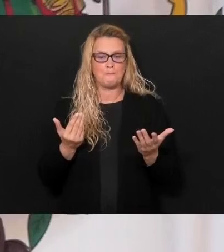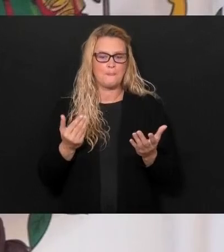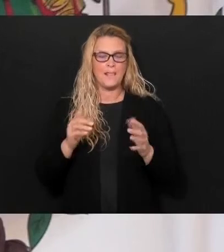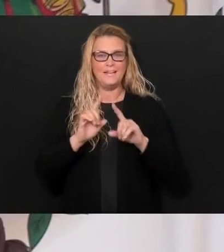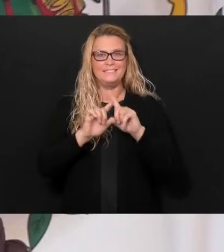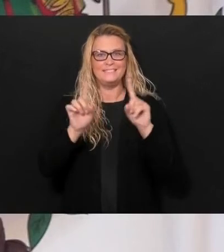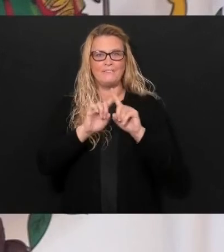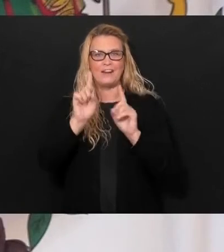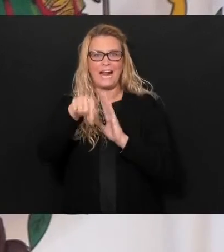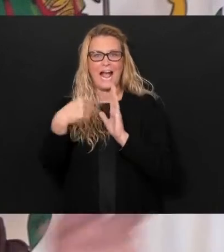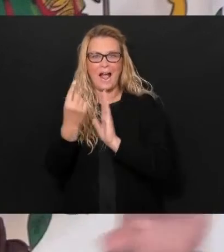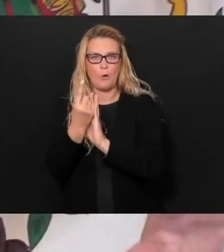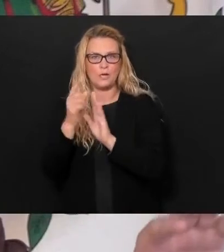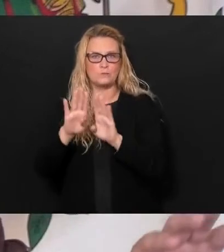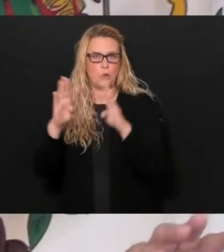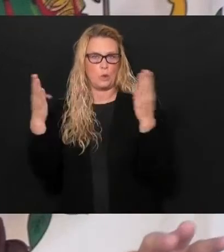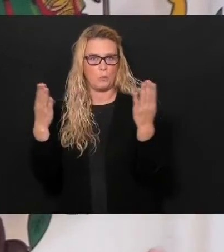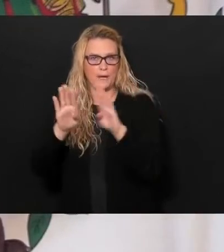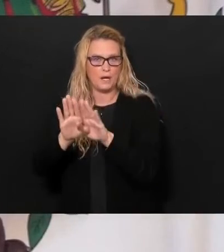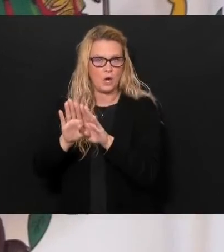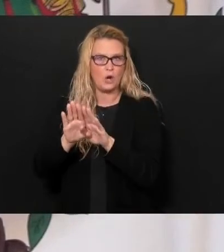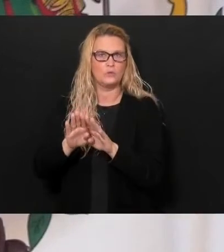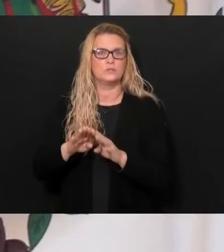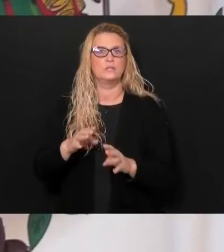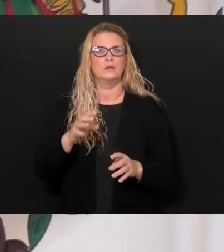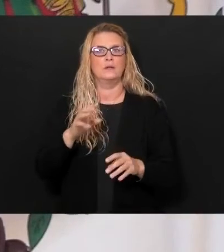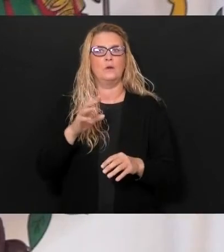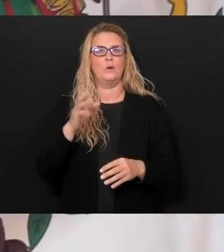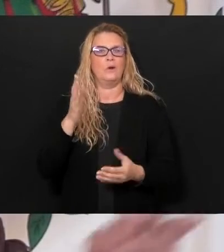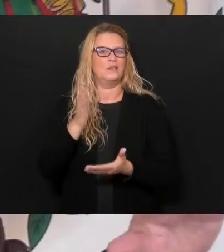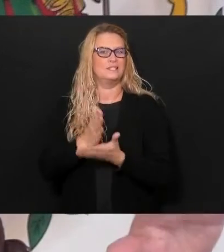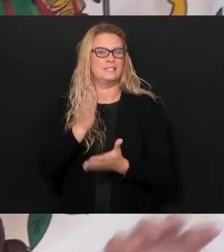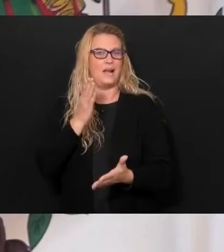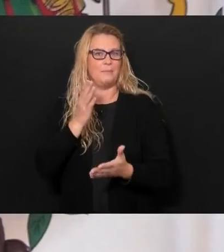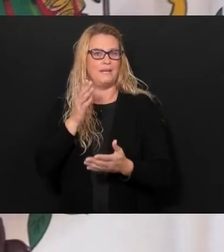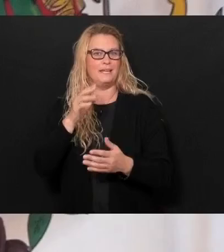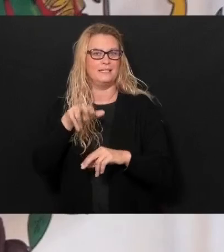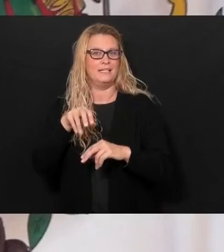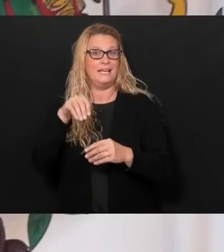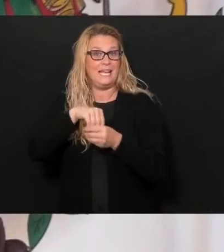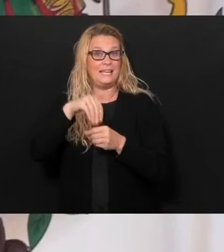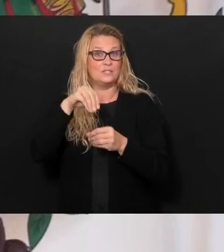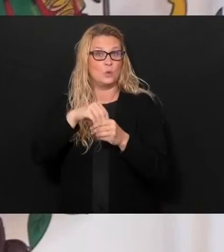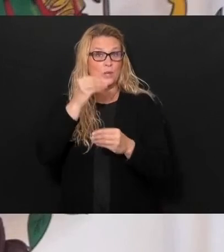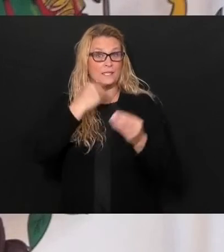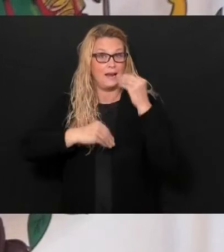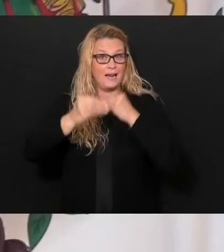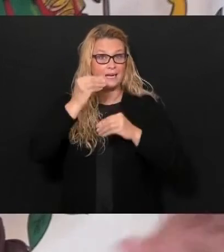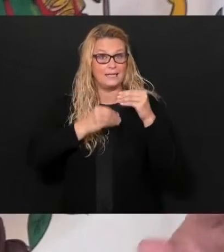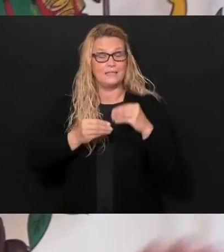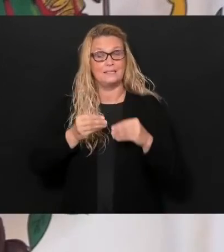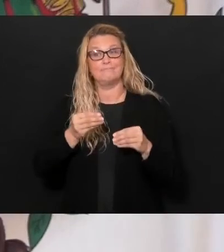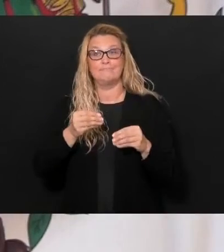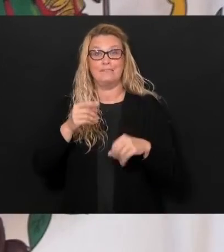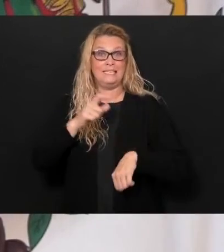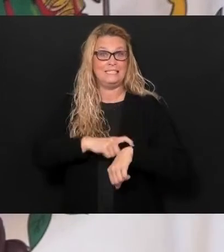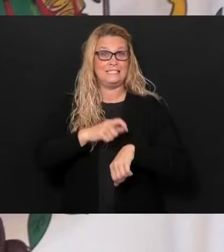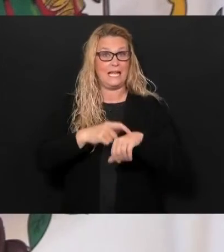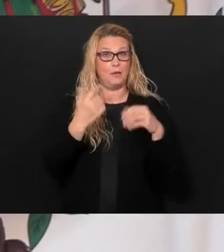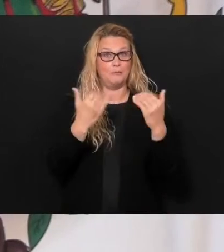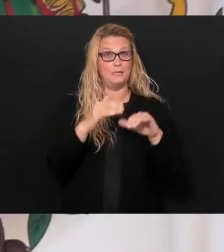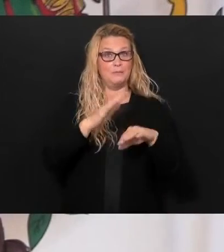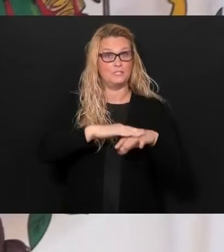on hours, or cutting back on indoor dining, or cutting back on the bars. We got to look at